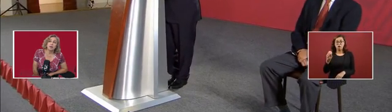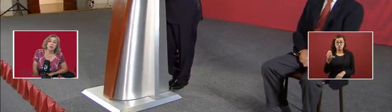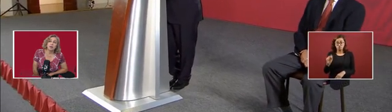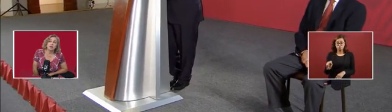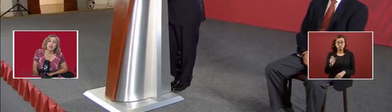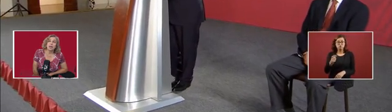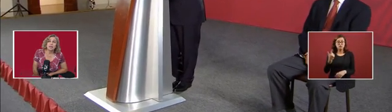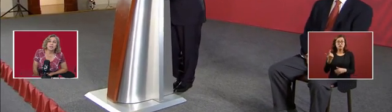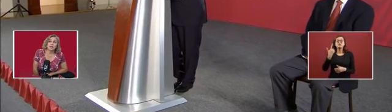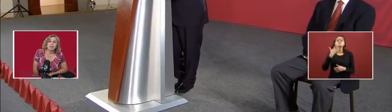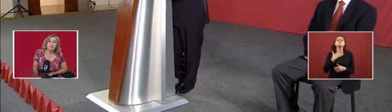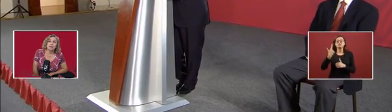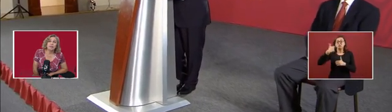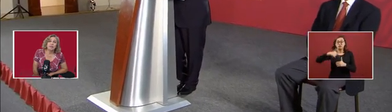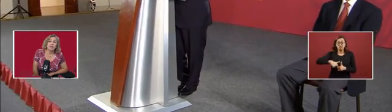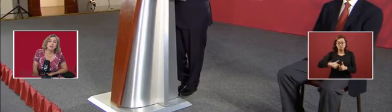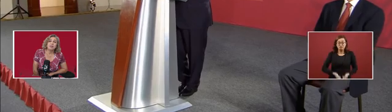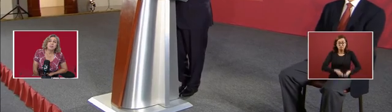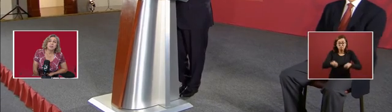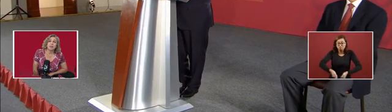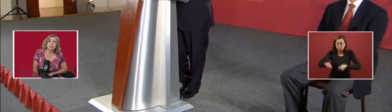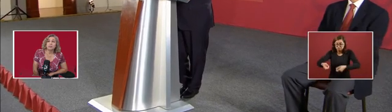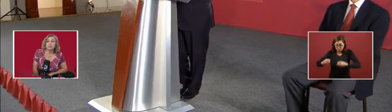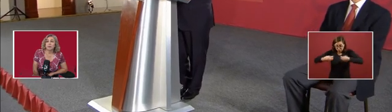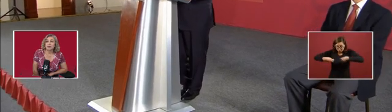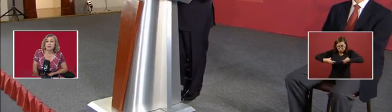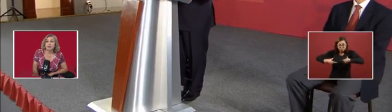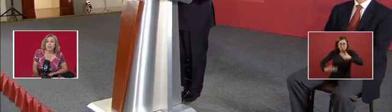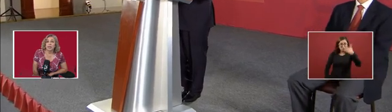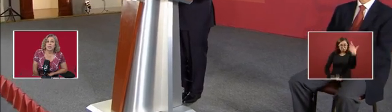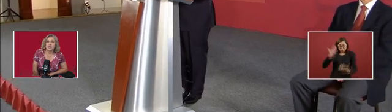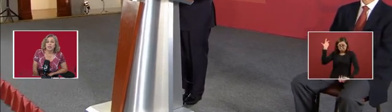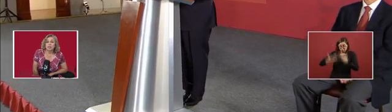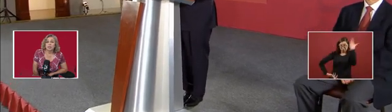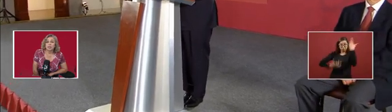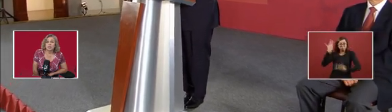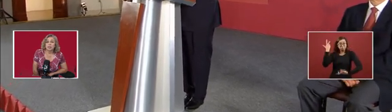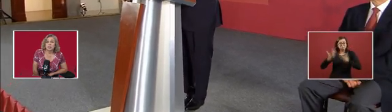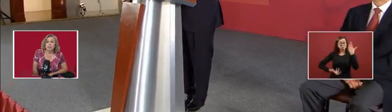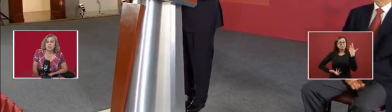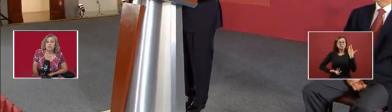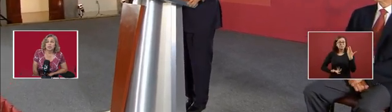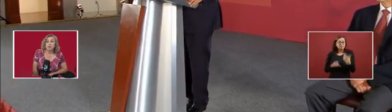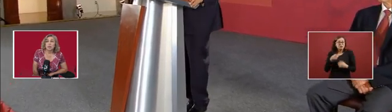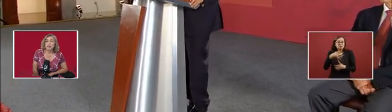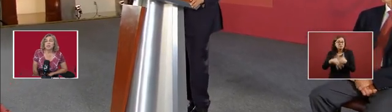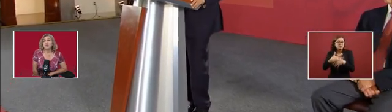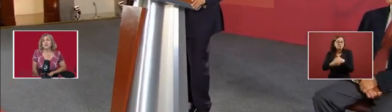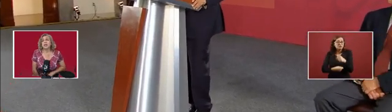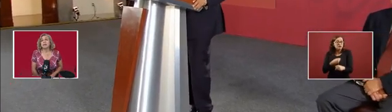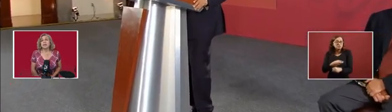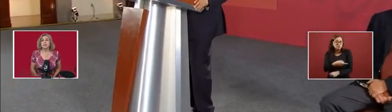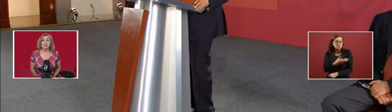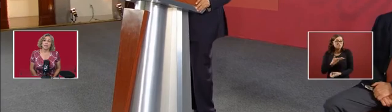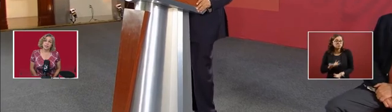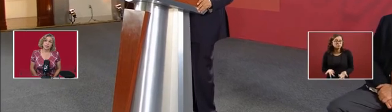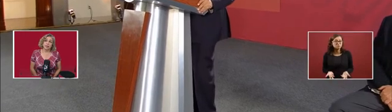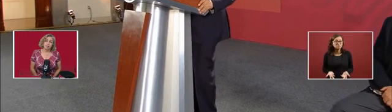be no more creer, awake and not believe, y and también decirle also to a los let